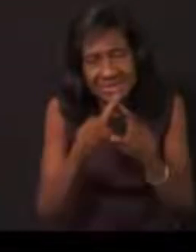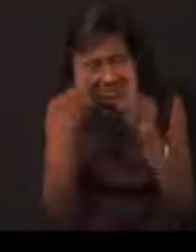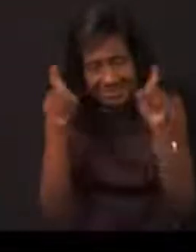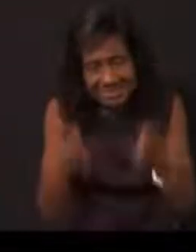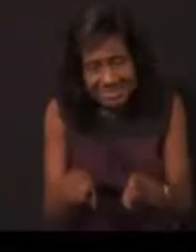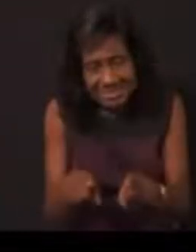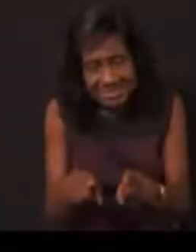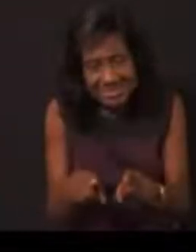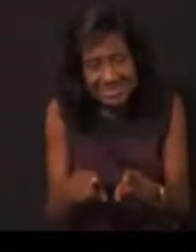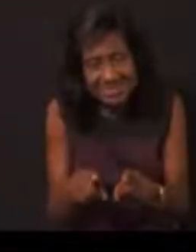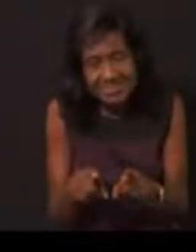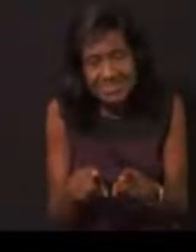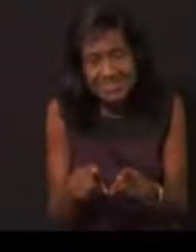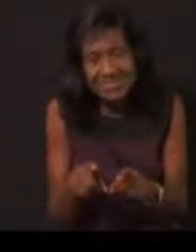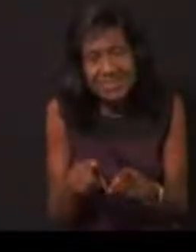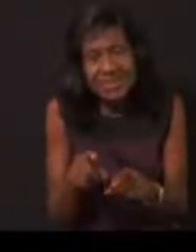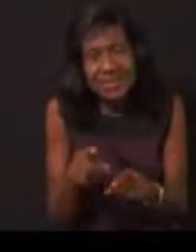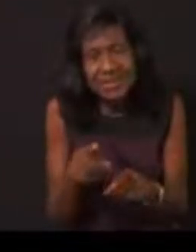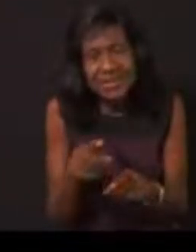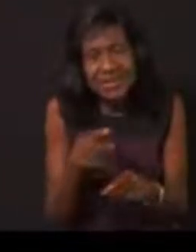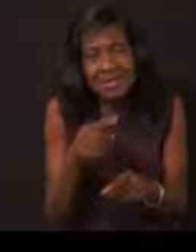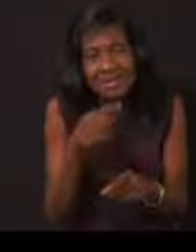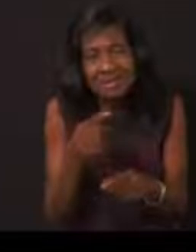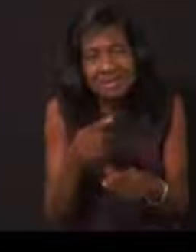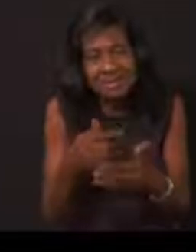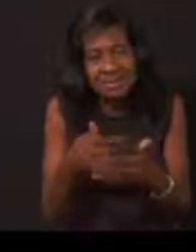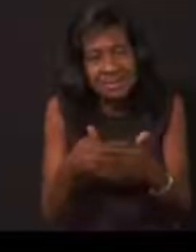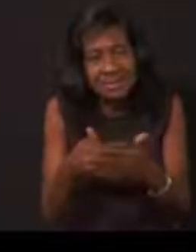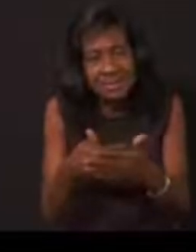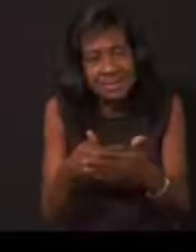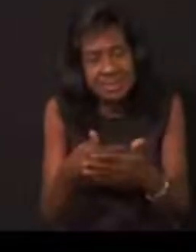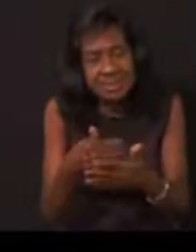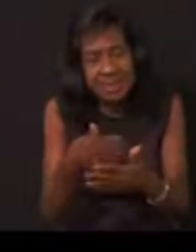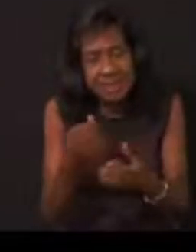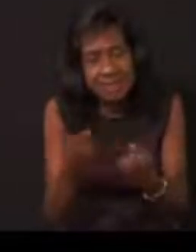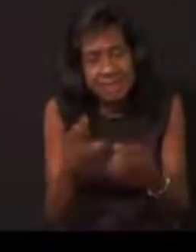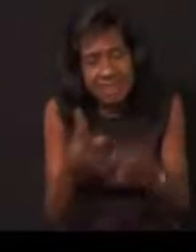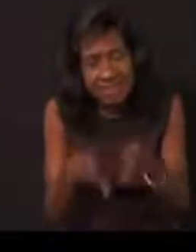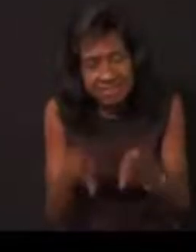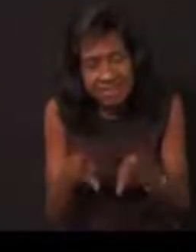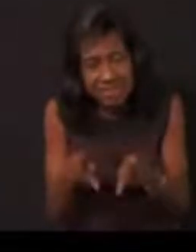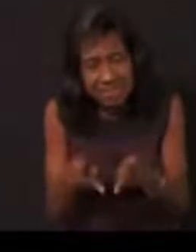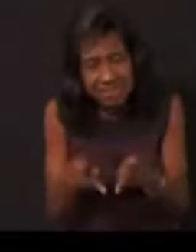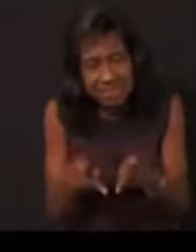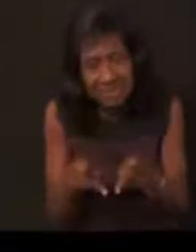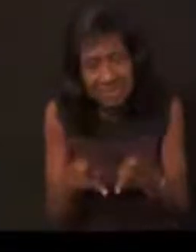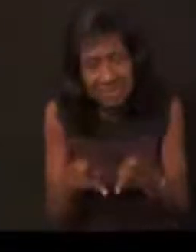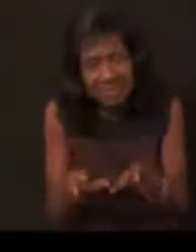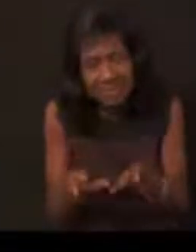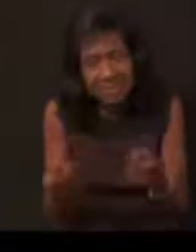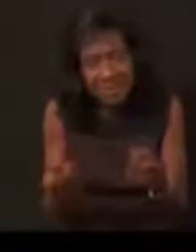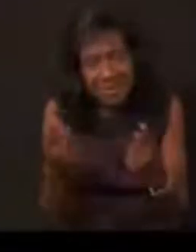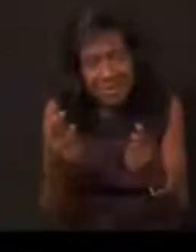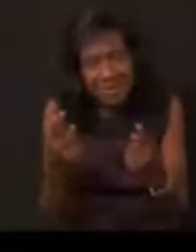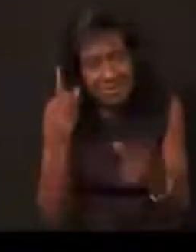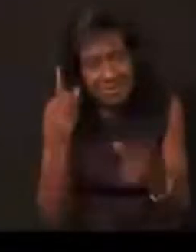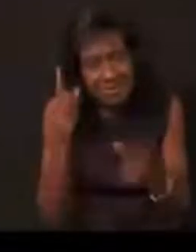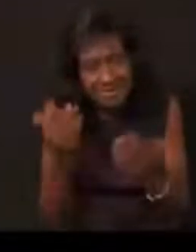quarantine. I'm sure that many of you tuned in today hoping to hear that there would be a specific